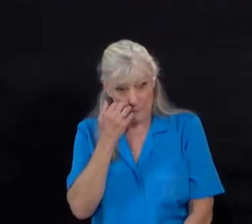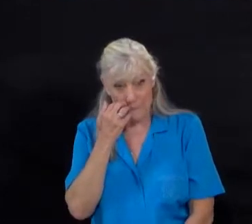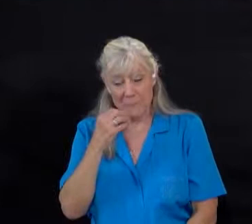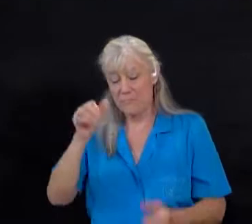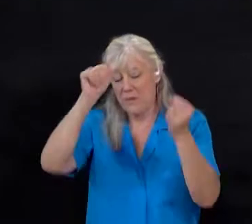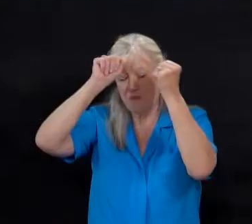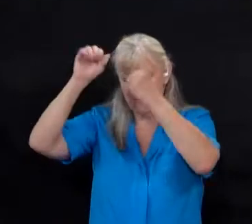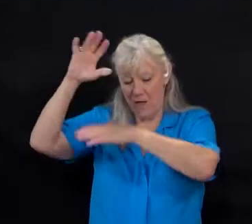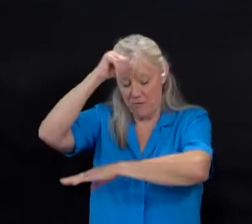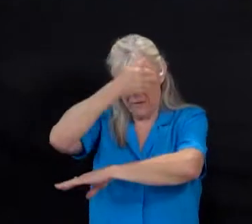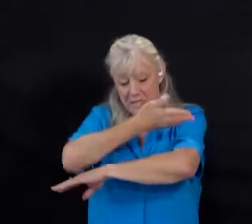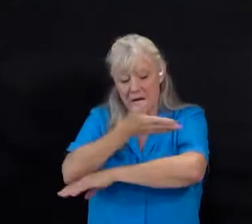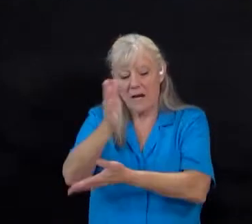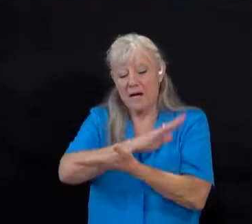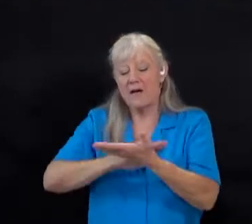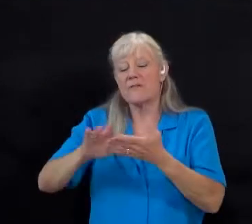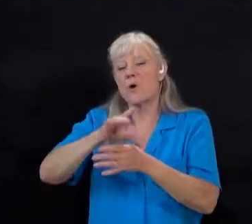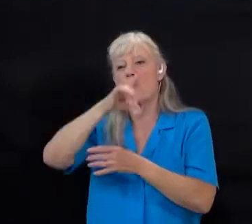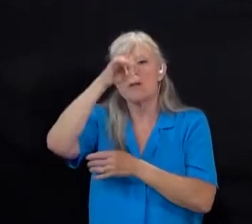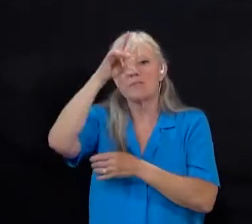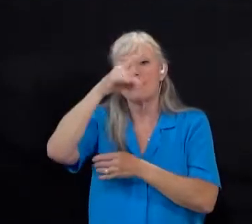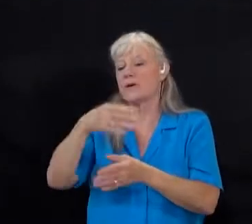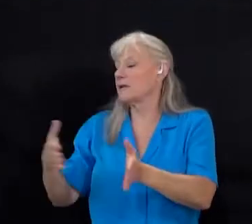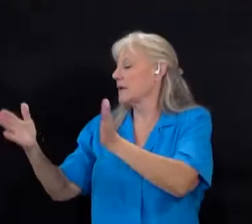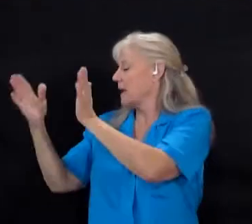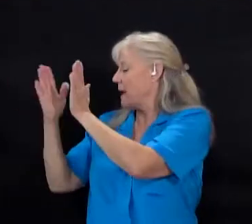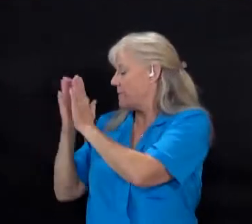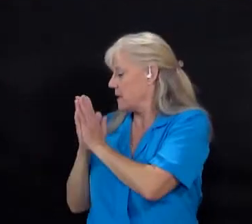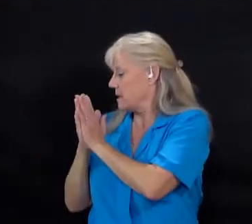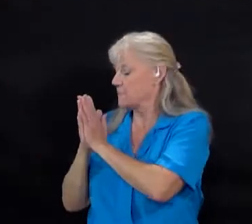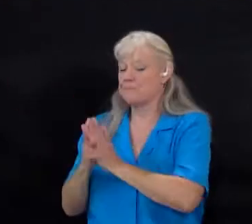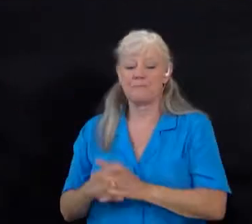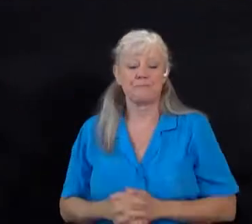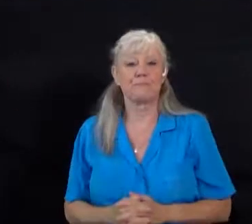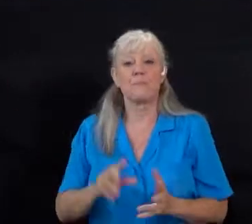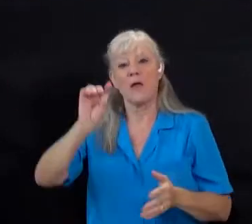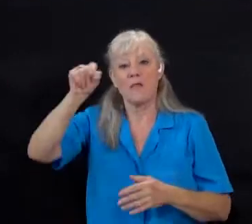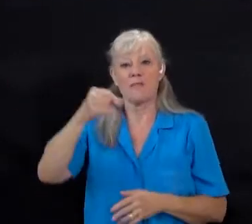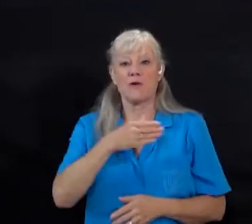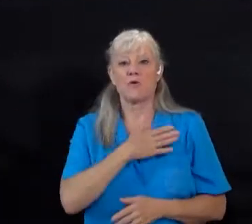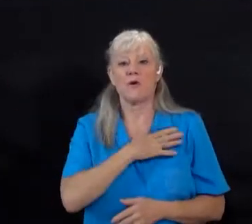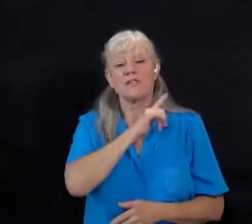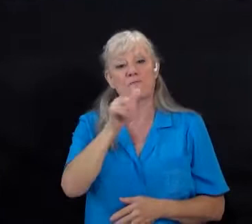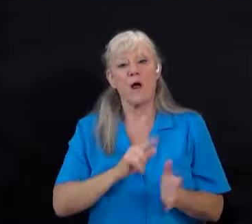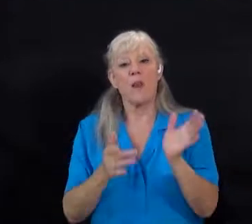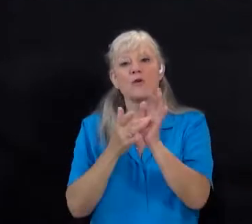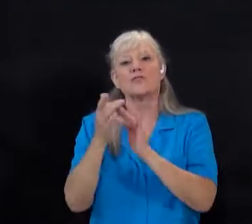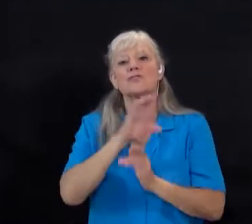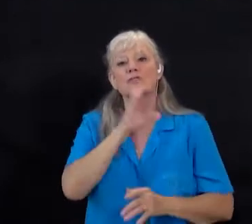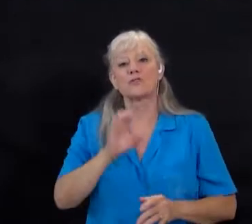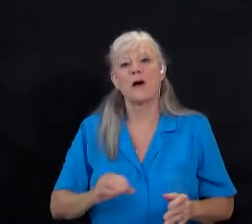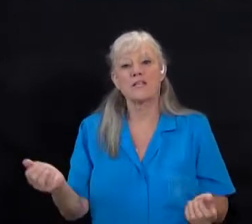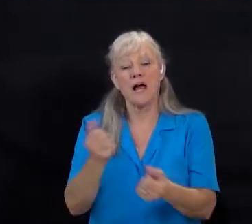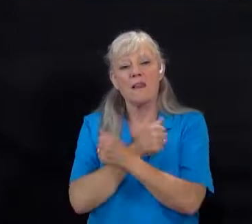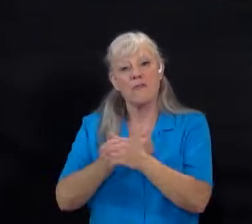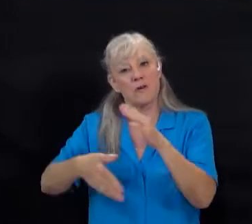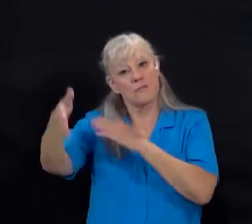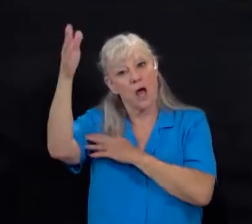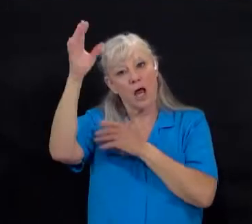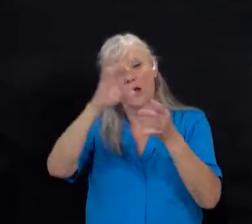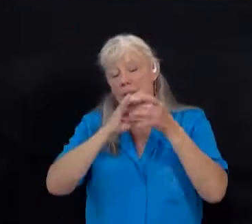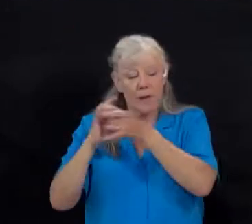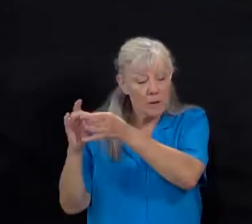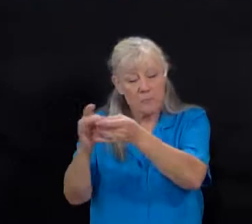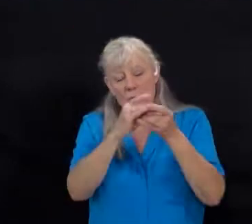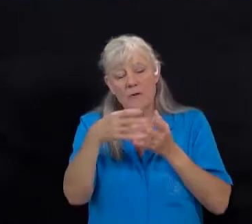In the name of the Father, and of the Son, and of the Holy Spirit. Amen. The grace of our Lord Jesus Christ, and the love of God, and the